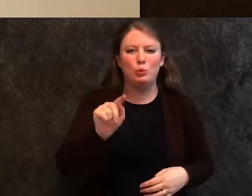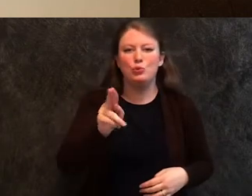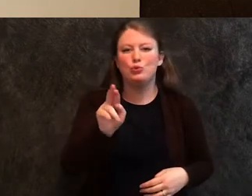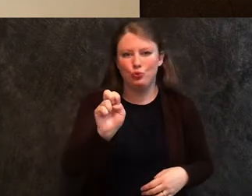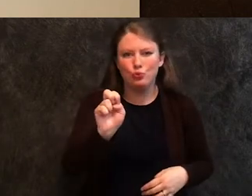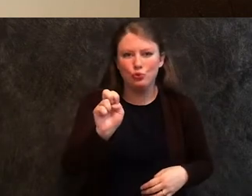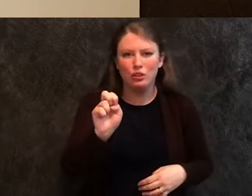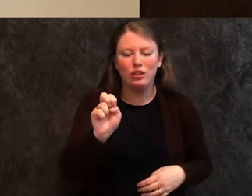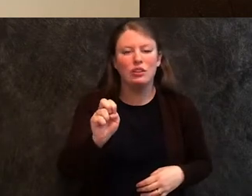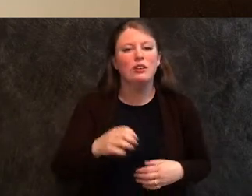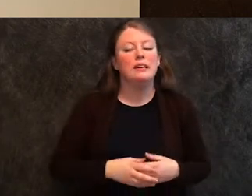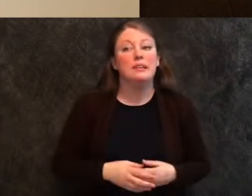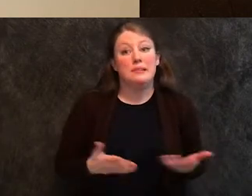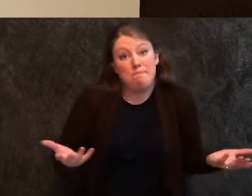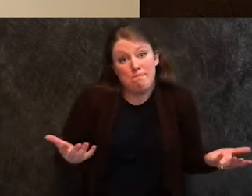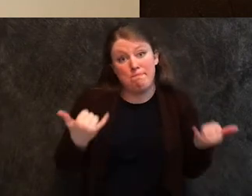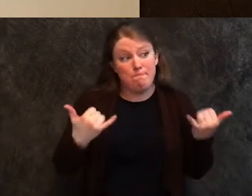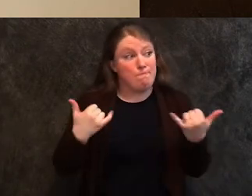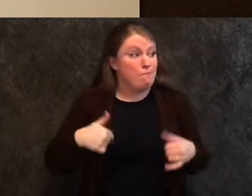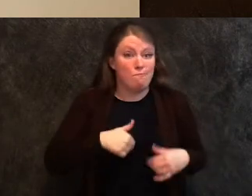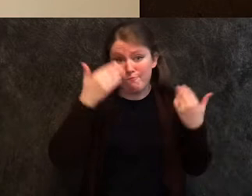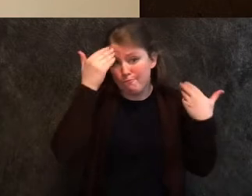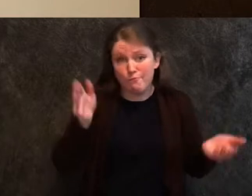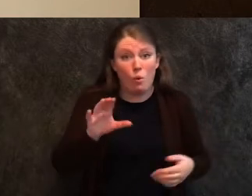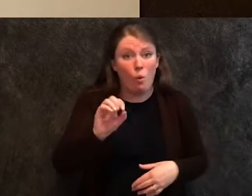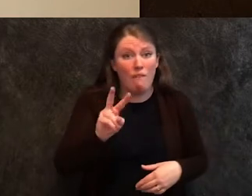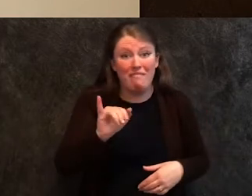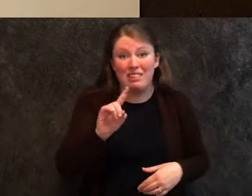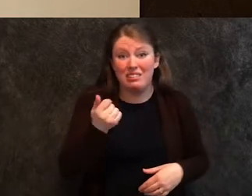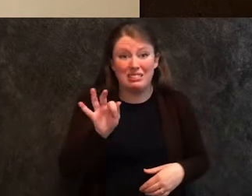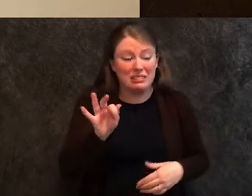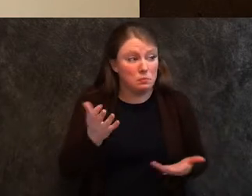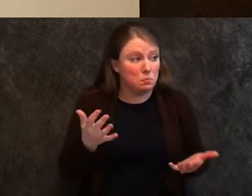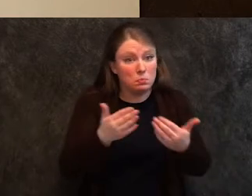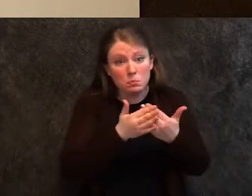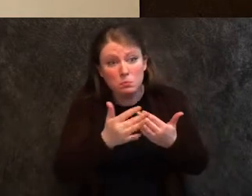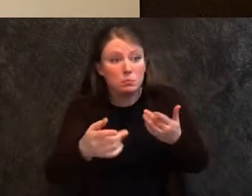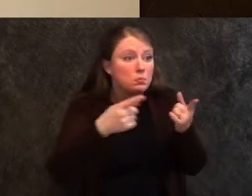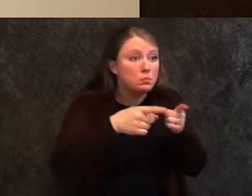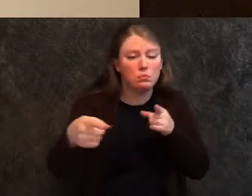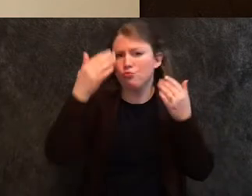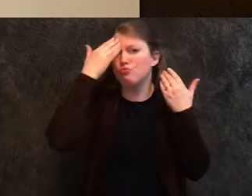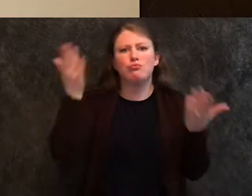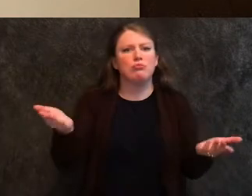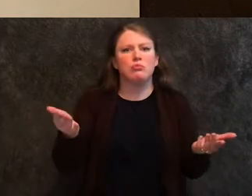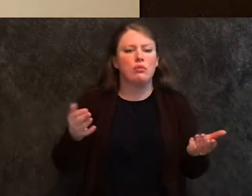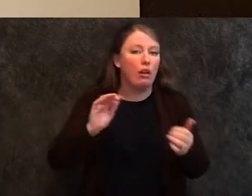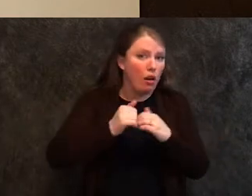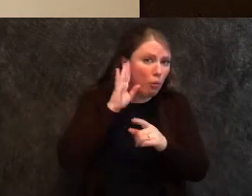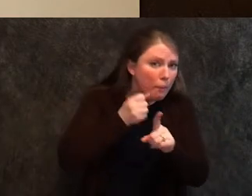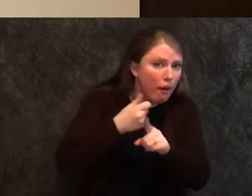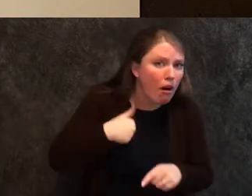don't know where this COVID-19 thing is going. We don't know where our academics are going. We don't know what this is going to do. How is this